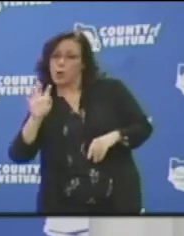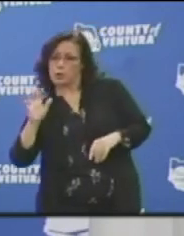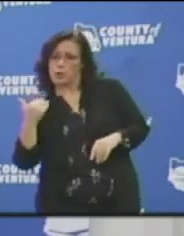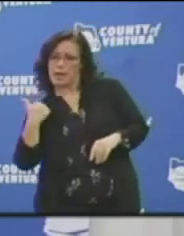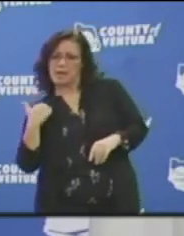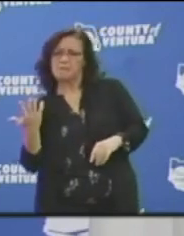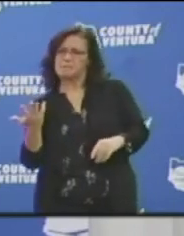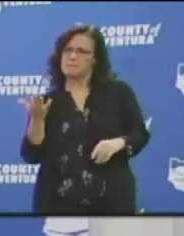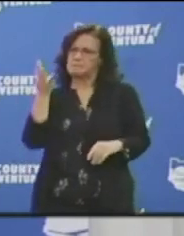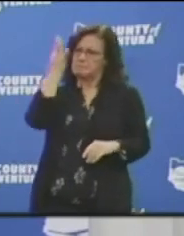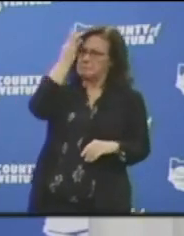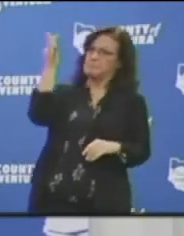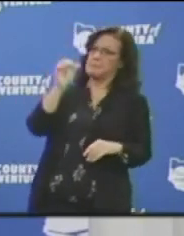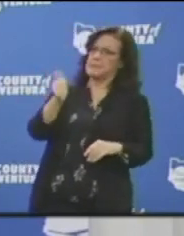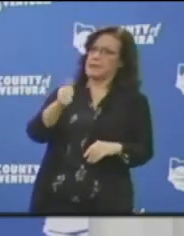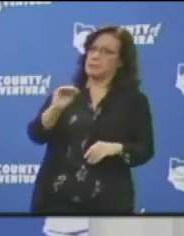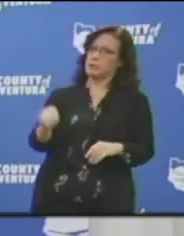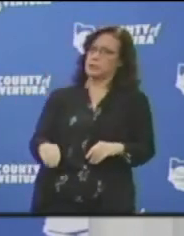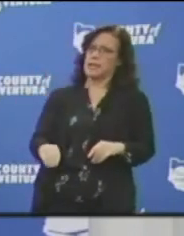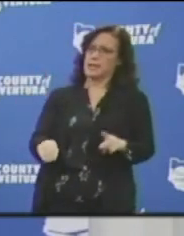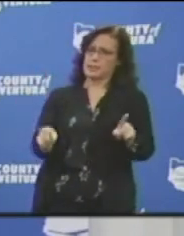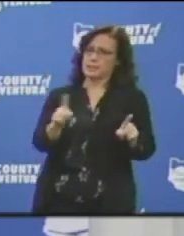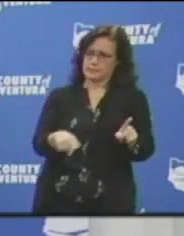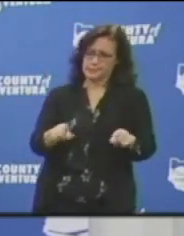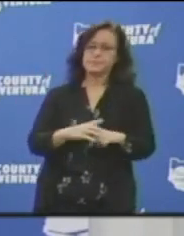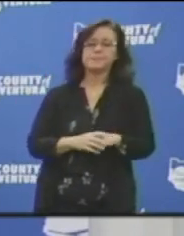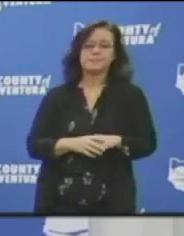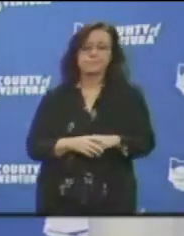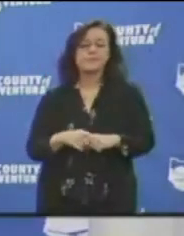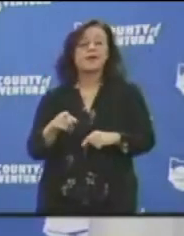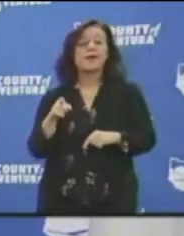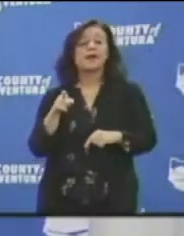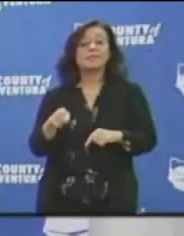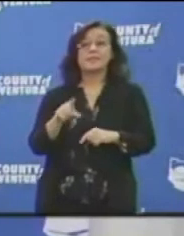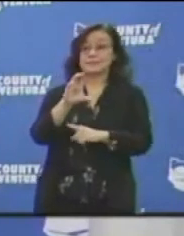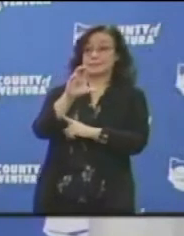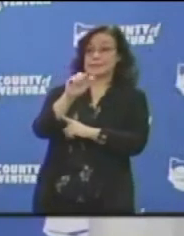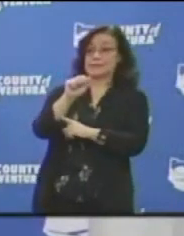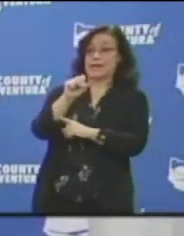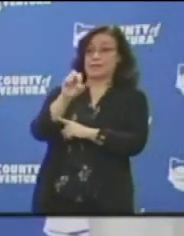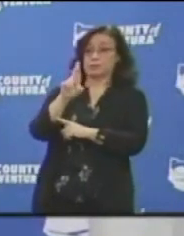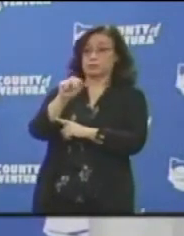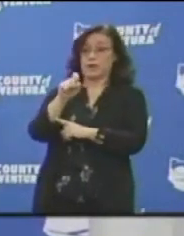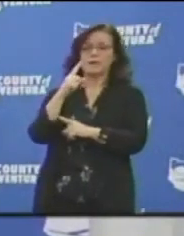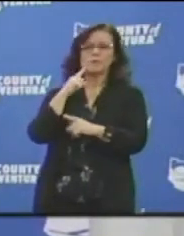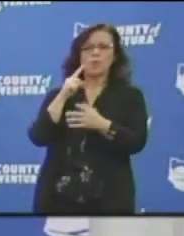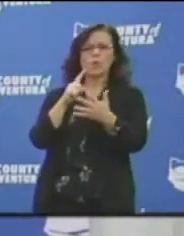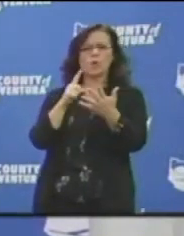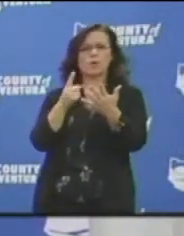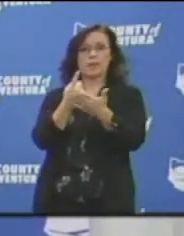Our case rate for the week ending a week ago was